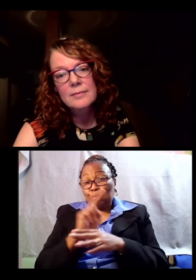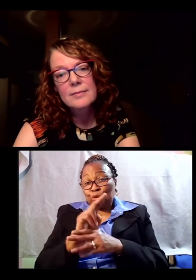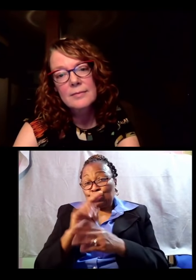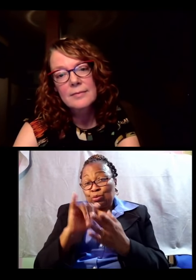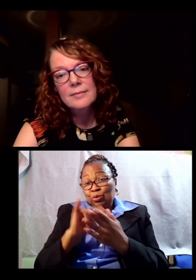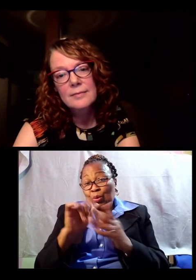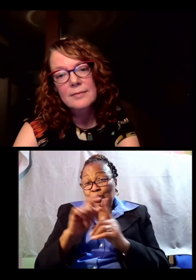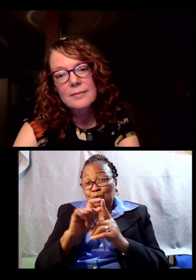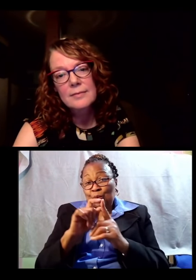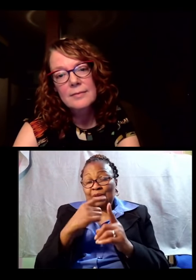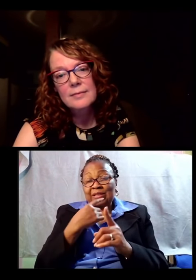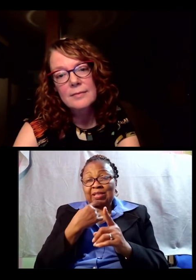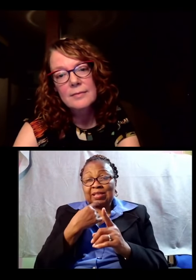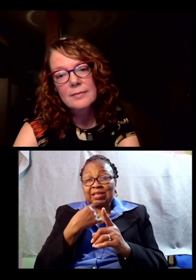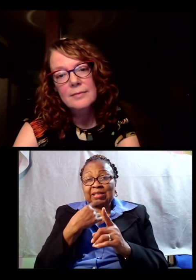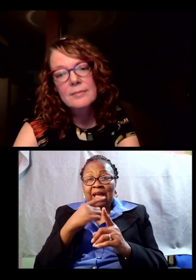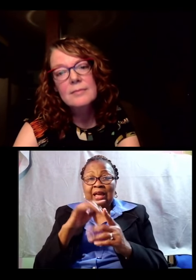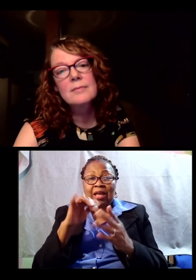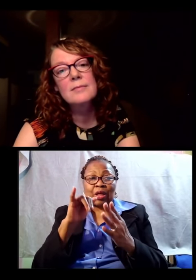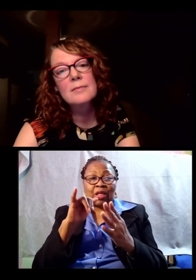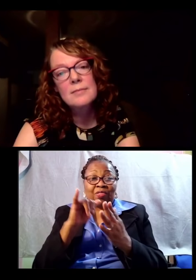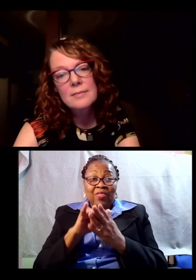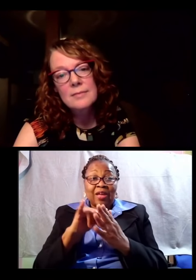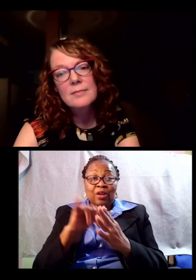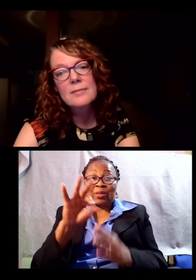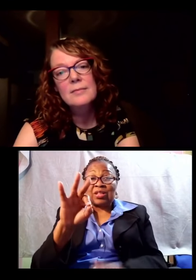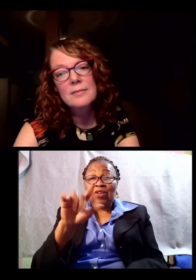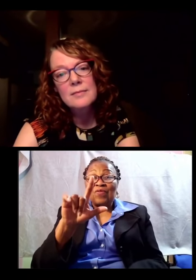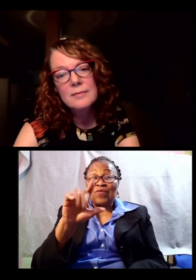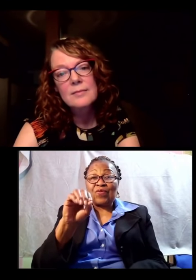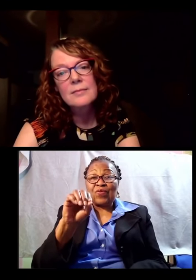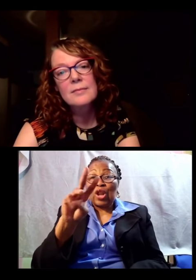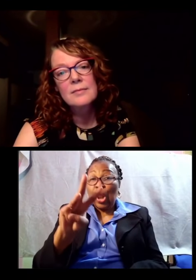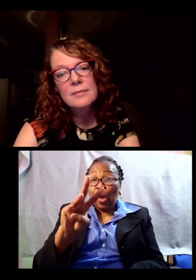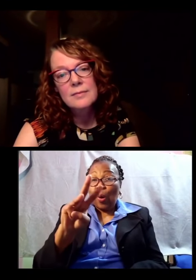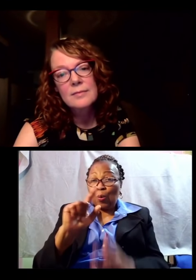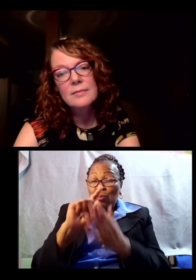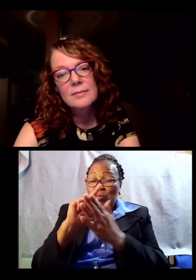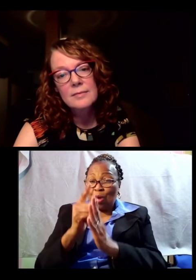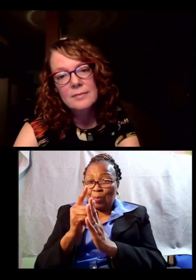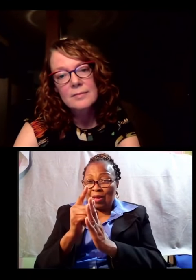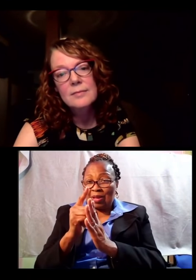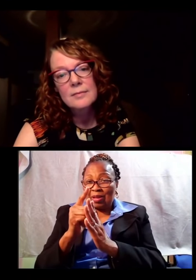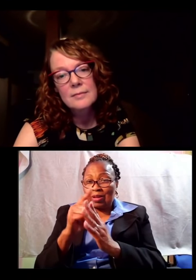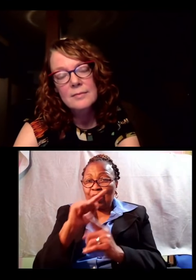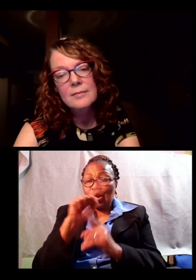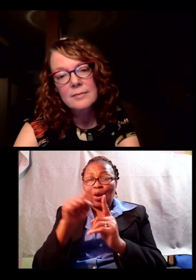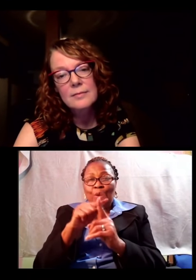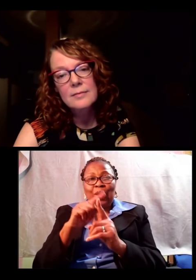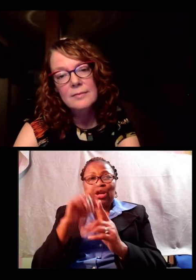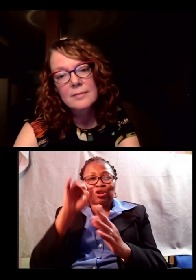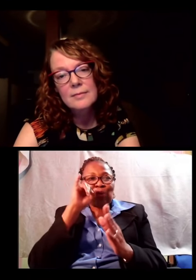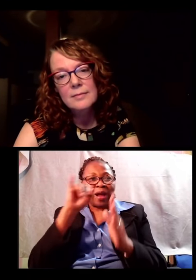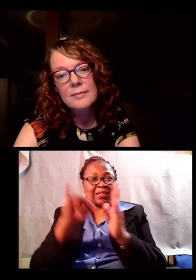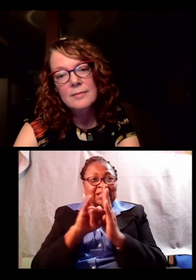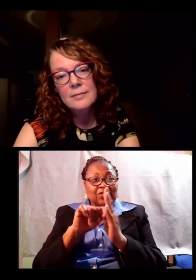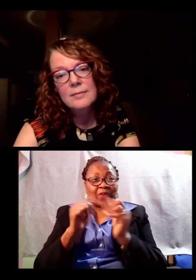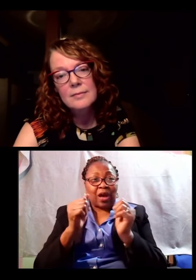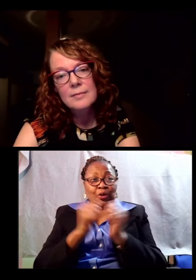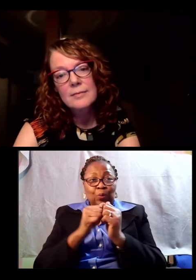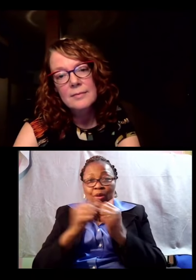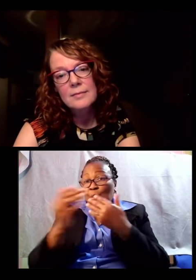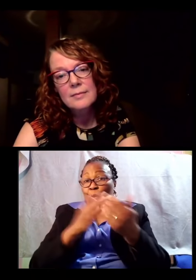would say it was a flow moment. Mm. A flow moment when you're very identified with whatever it is that you're